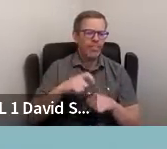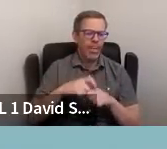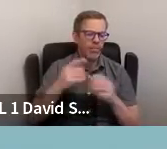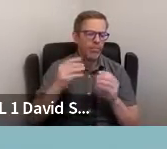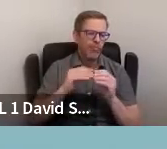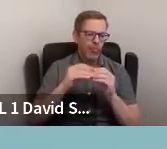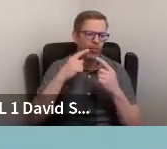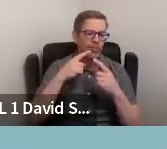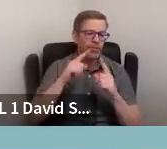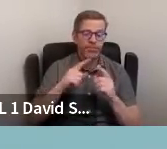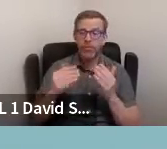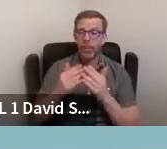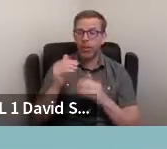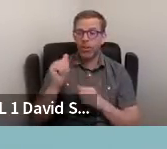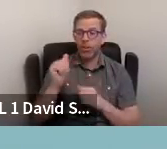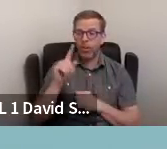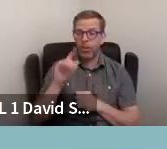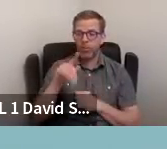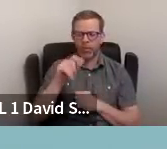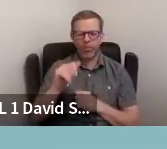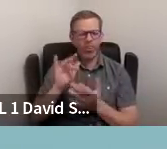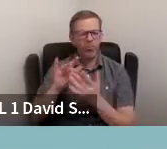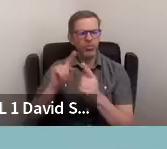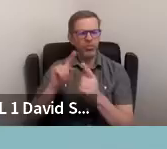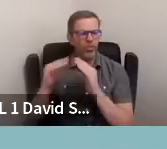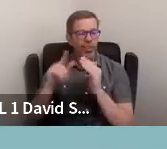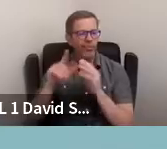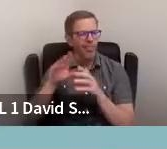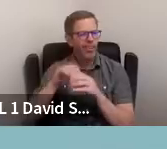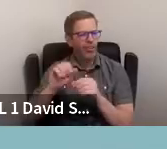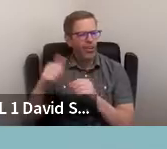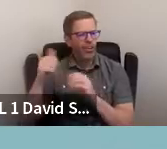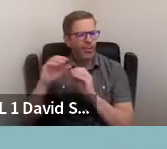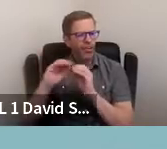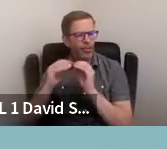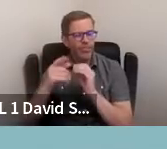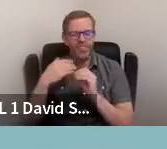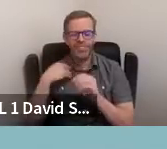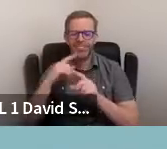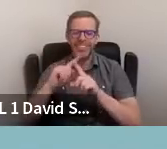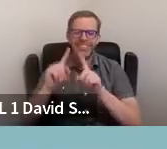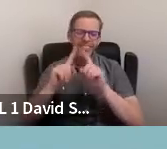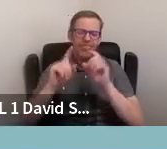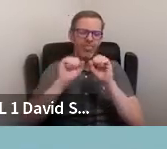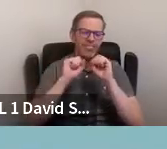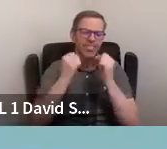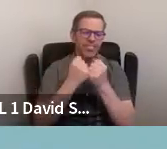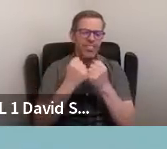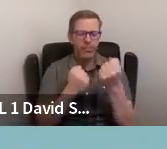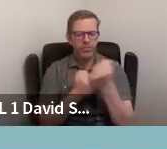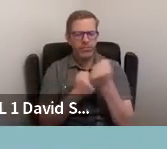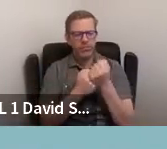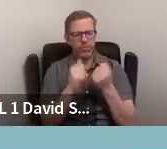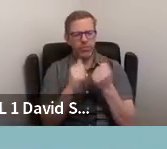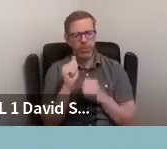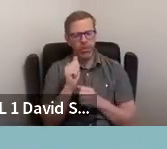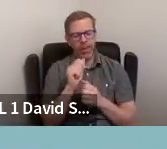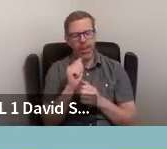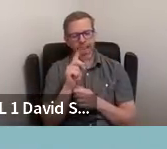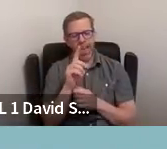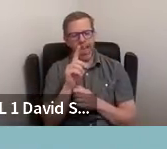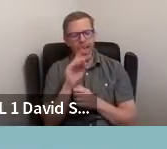to colleagues, including those at other organizations. There are lots of societies out there that support administrators with